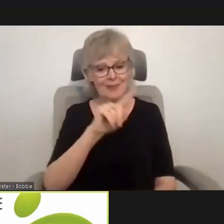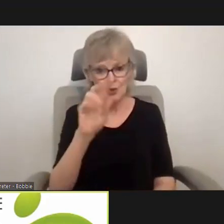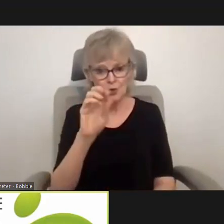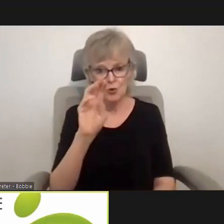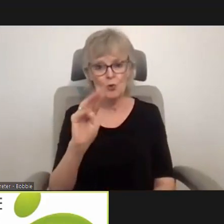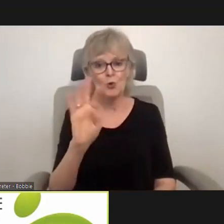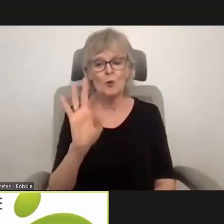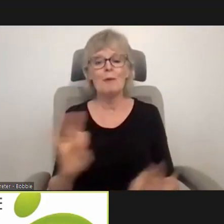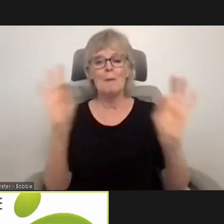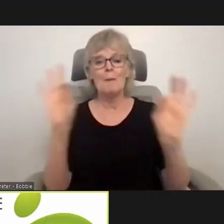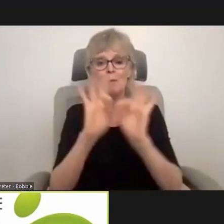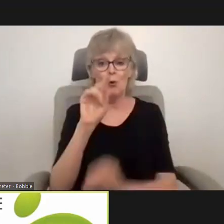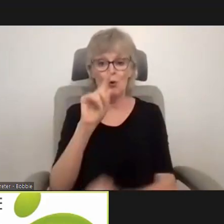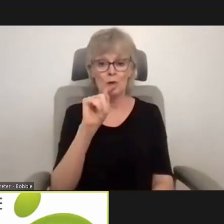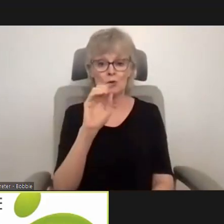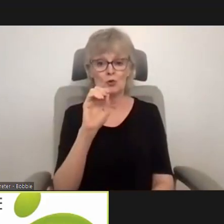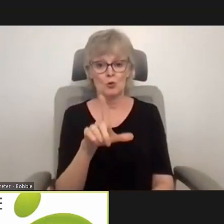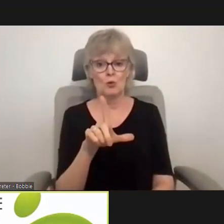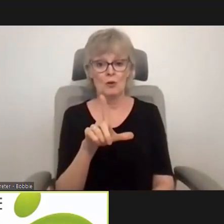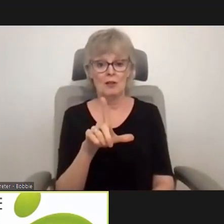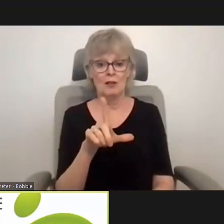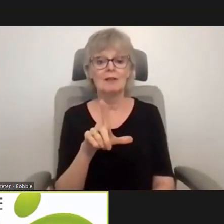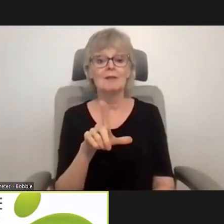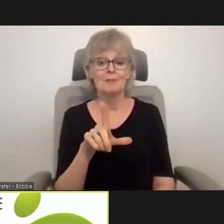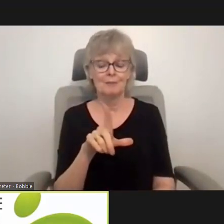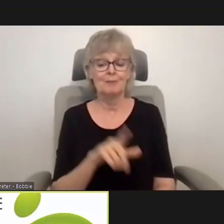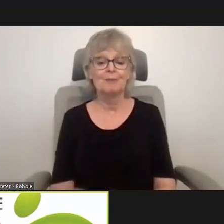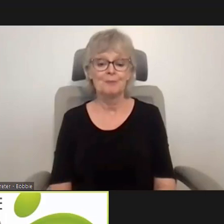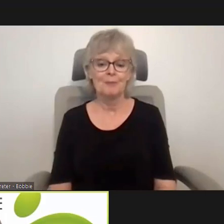important tool for our Delaware DDC.